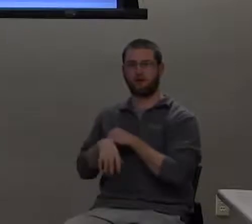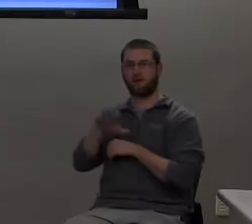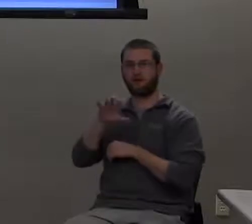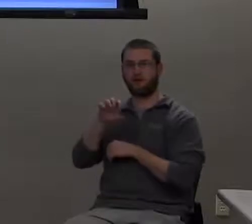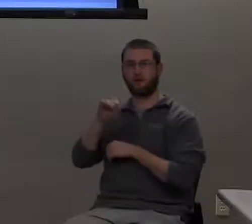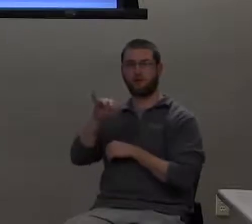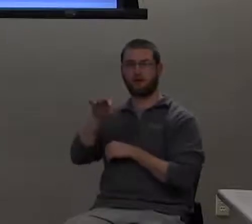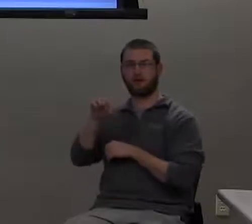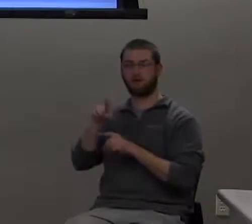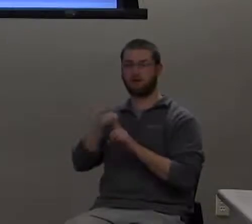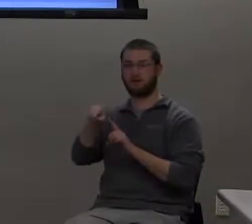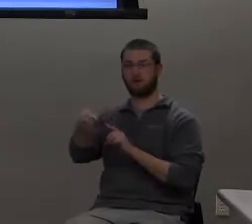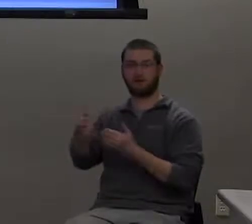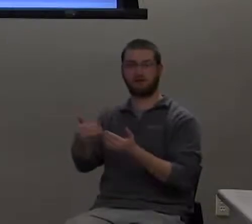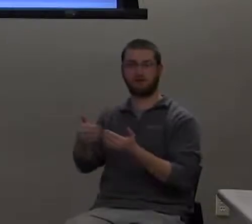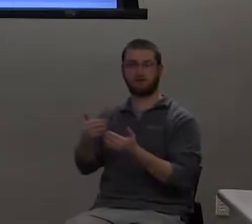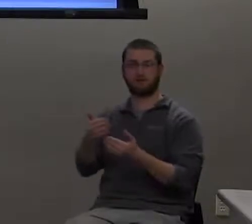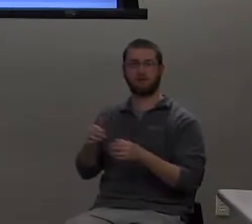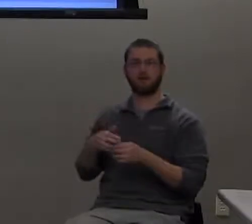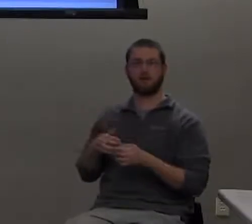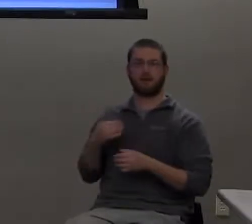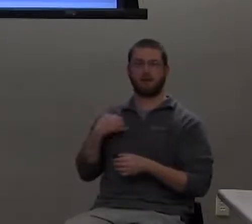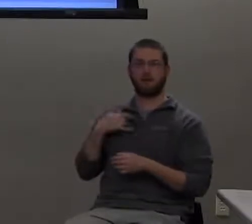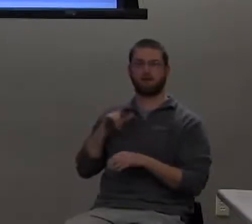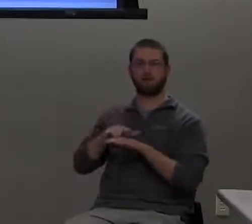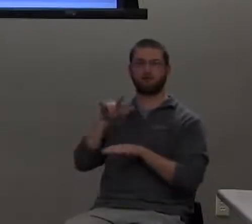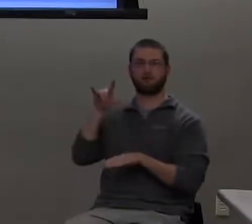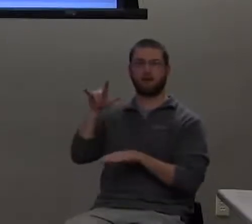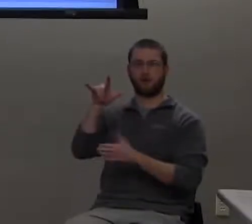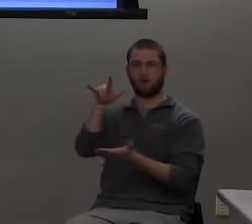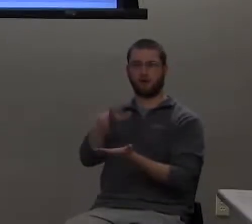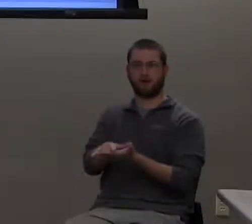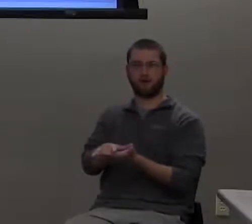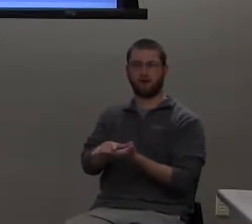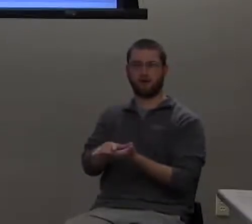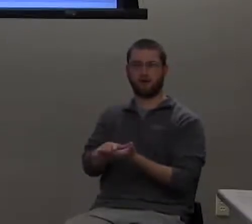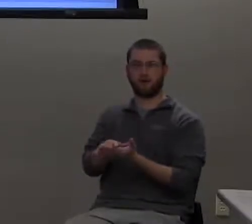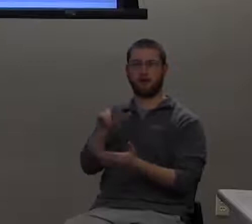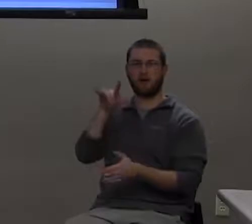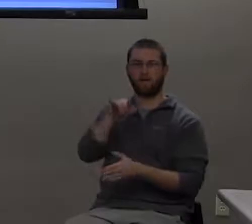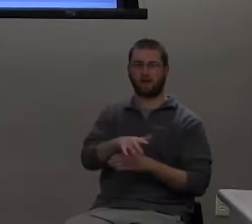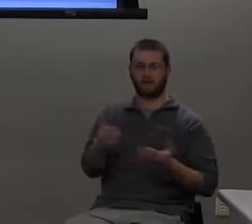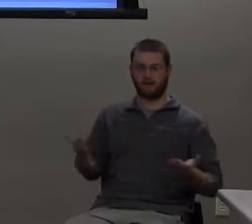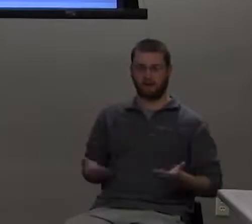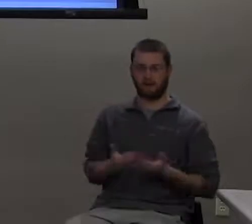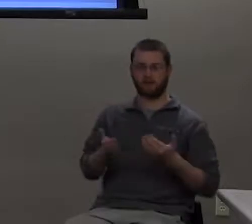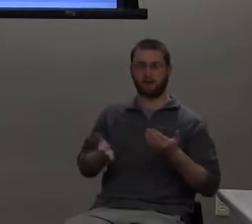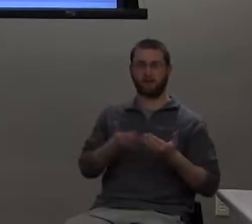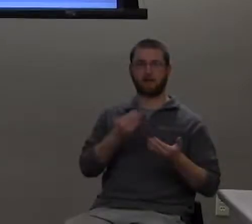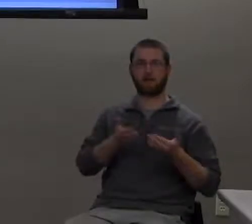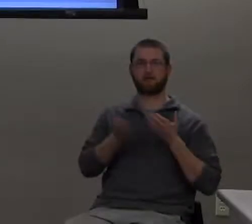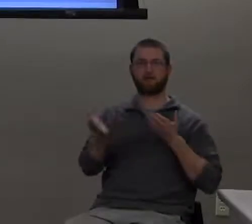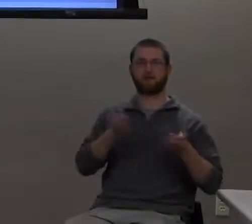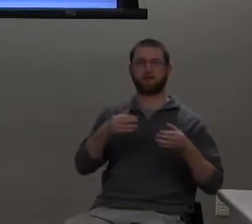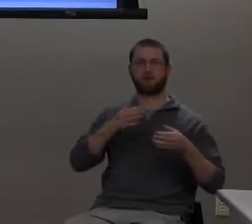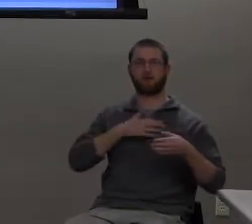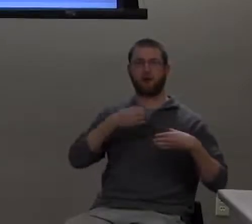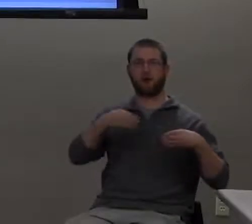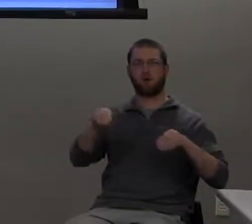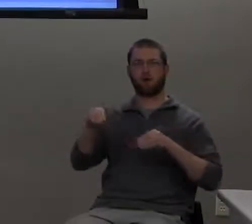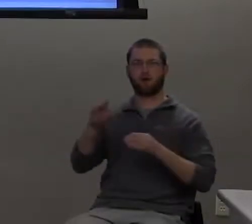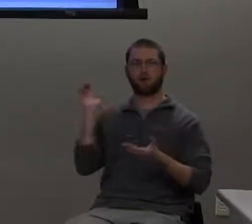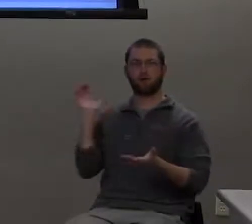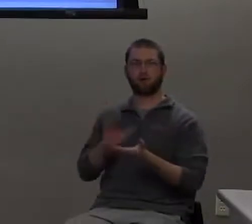miles, it makes sense that if I have a fleet of corporate jets, I fly to the center point because I can serve a lot of markets and reduce my travel costs to